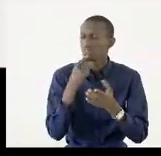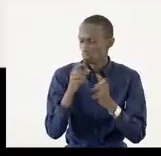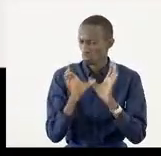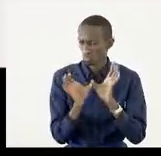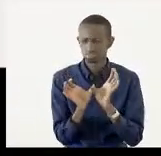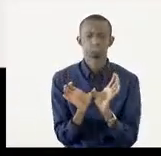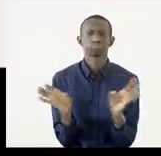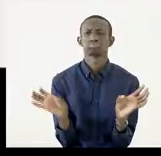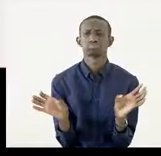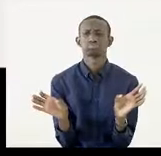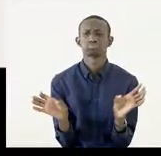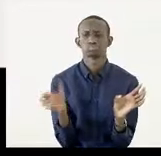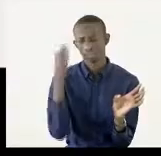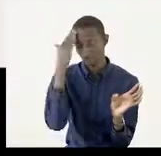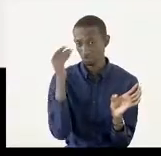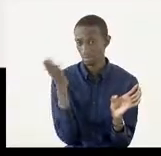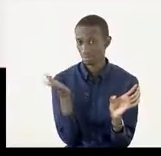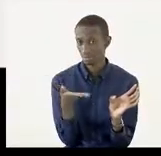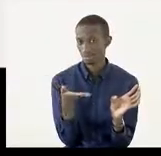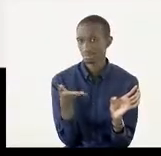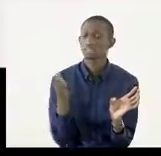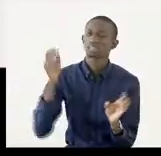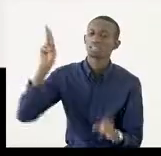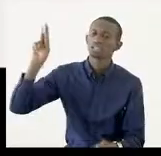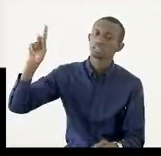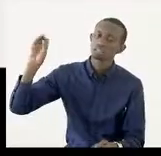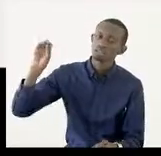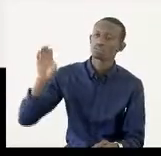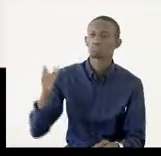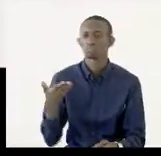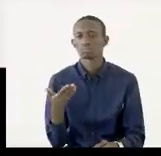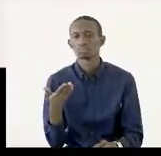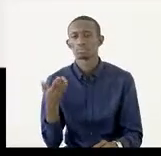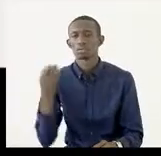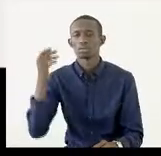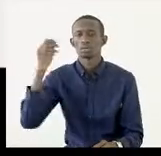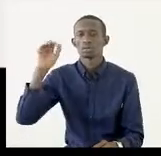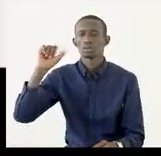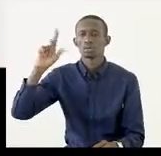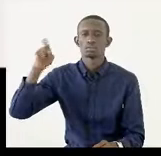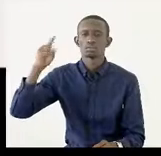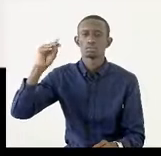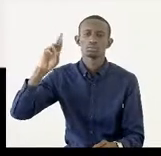distinguishes between ketones from aldehydes. Aliphatic ketones